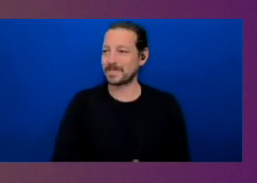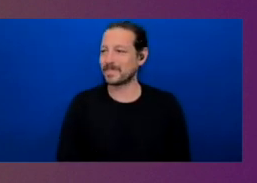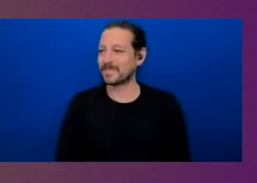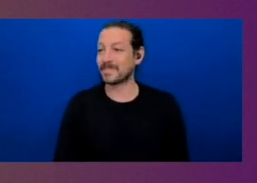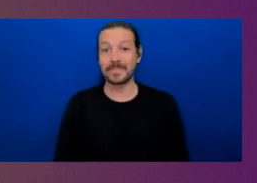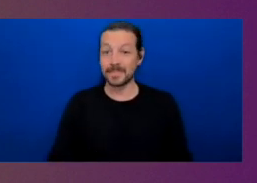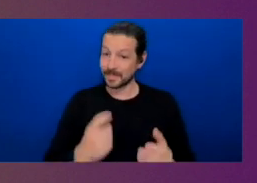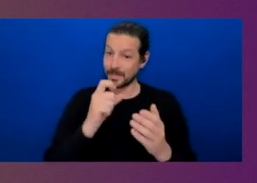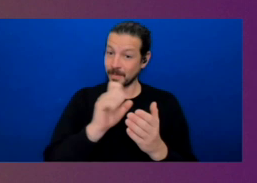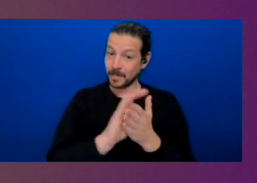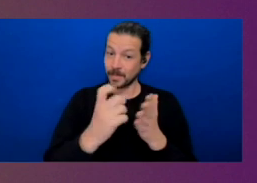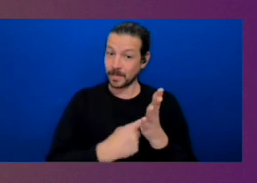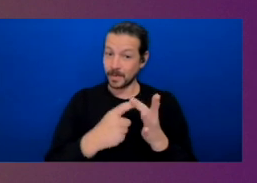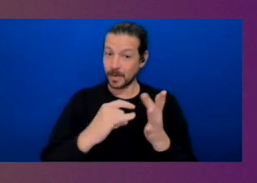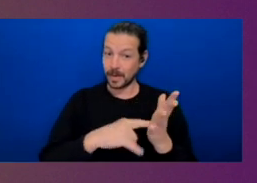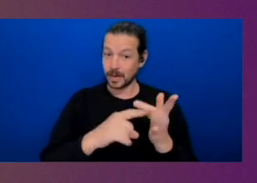Christine.